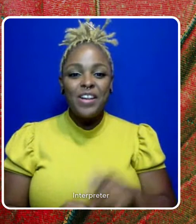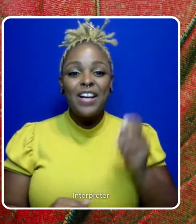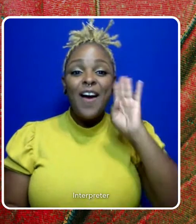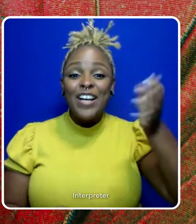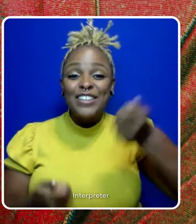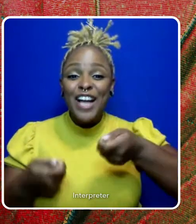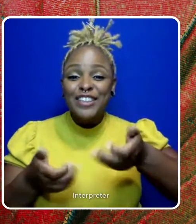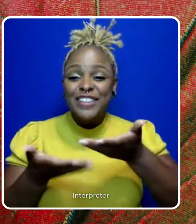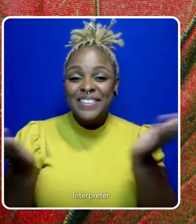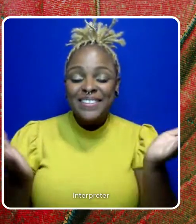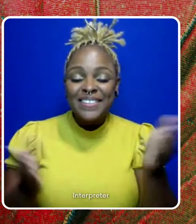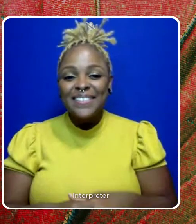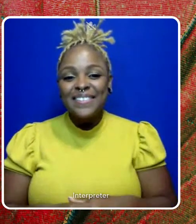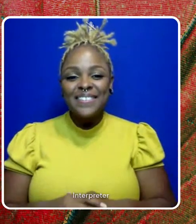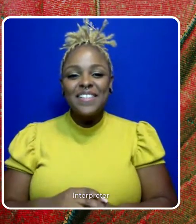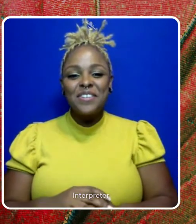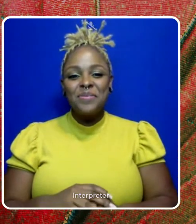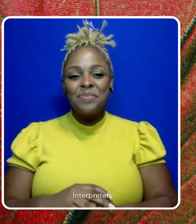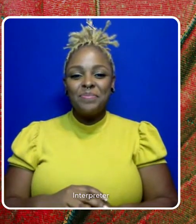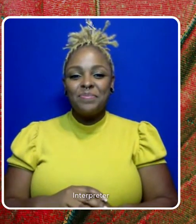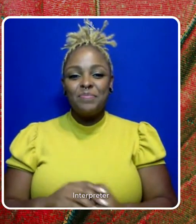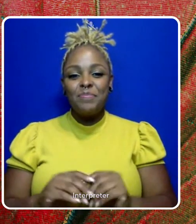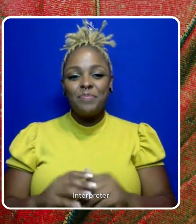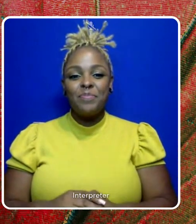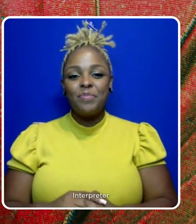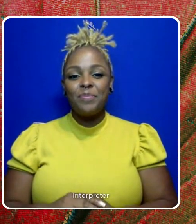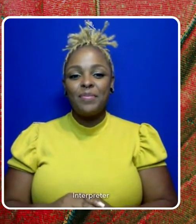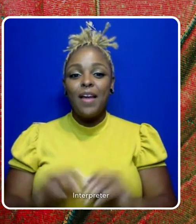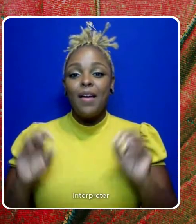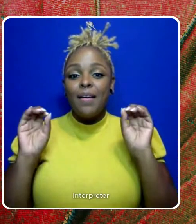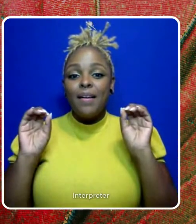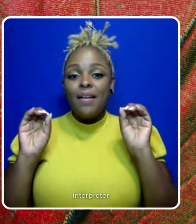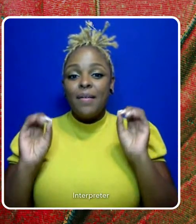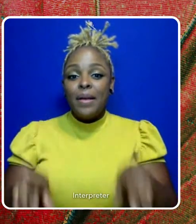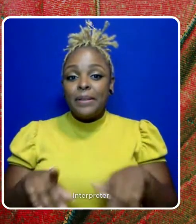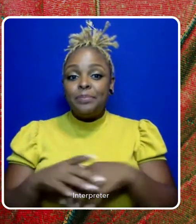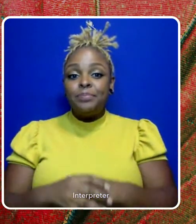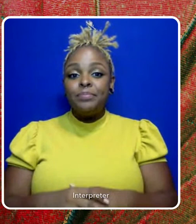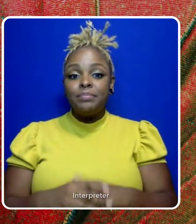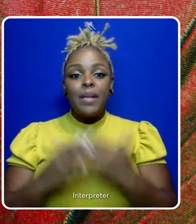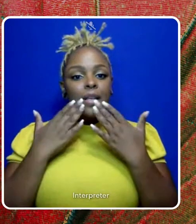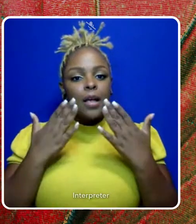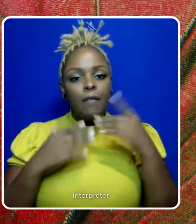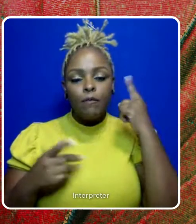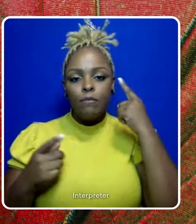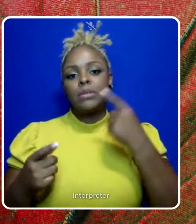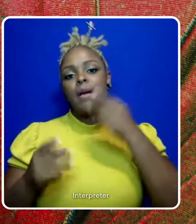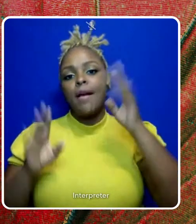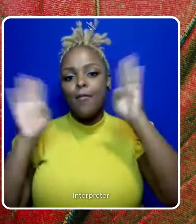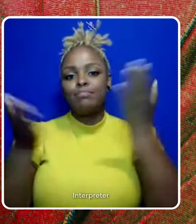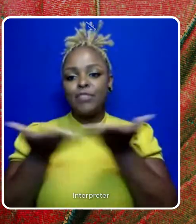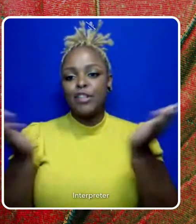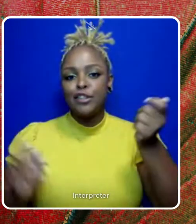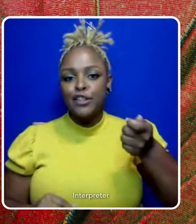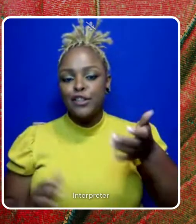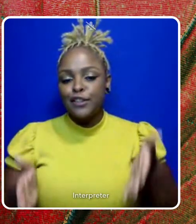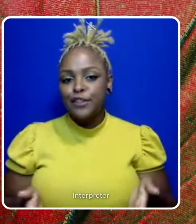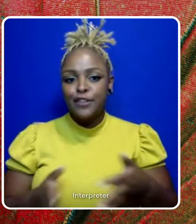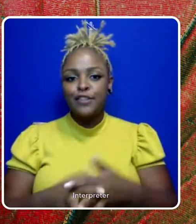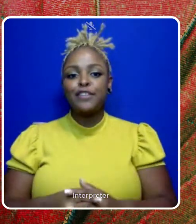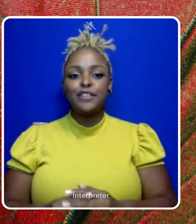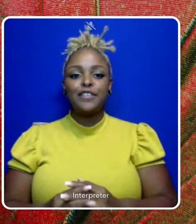Word. All right. So thank y'all for saying hello to your judges. And also, please remember to set your devices